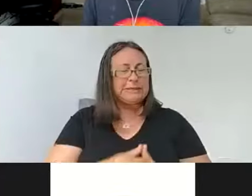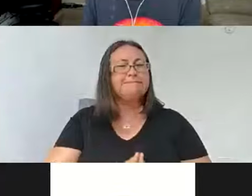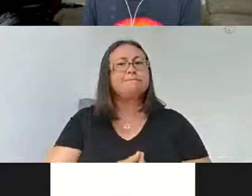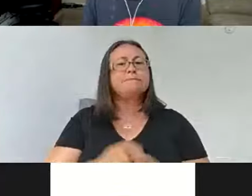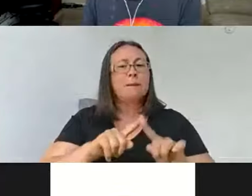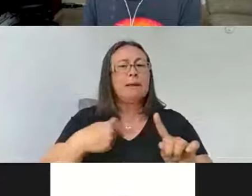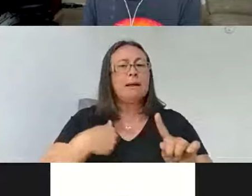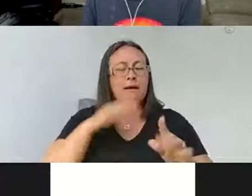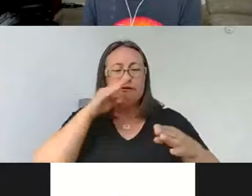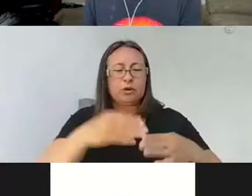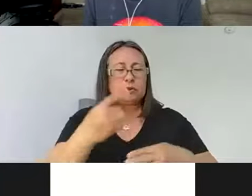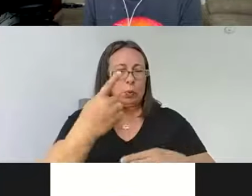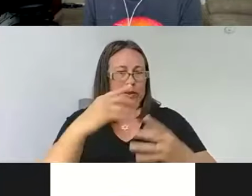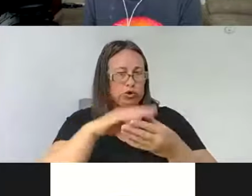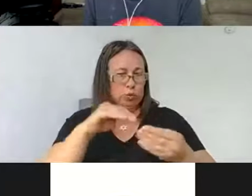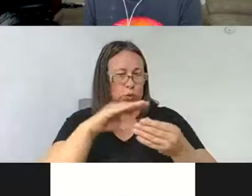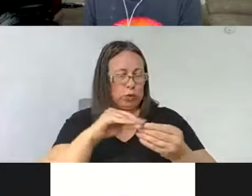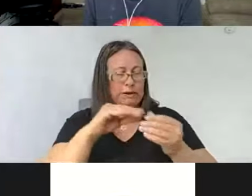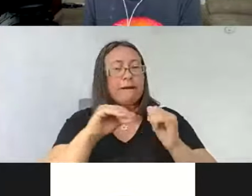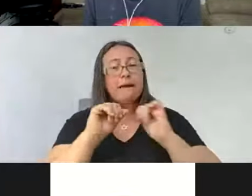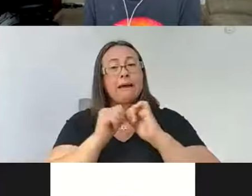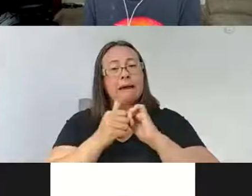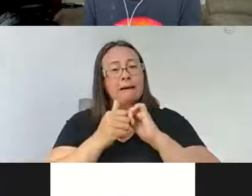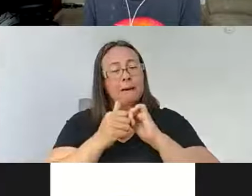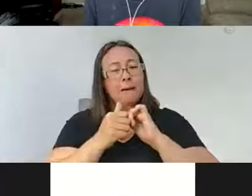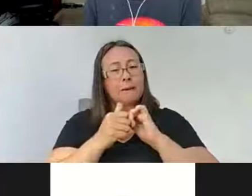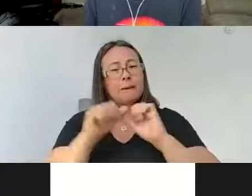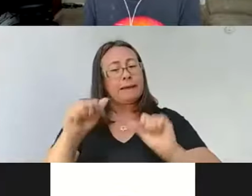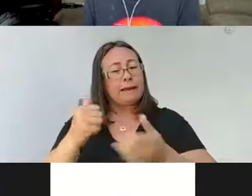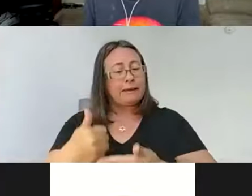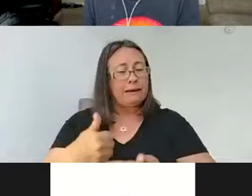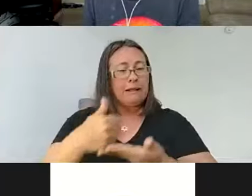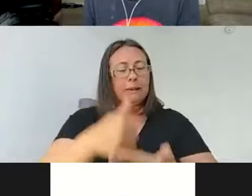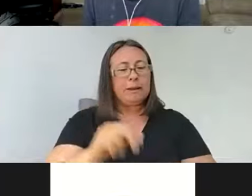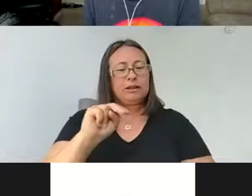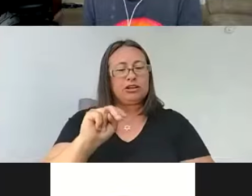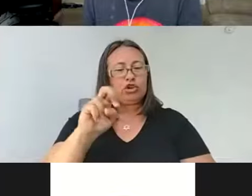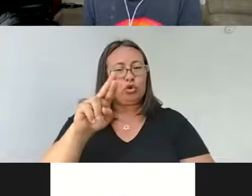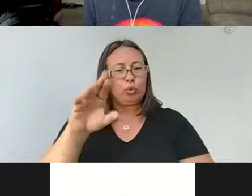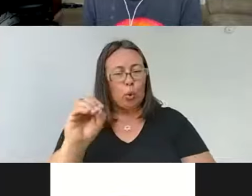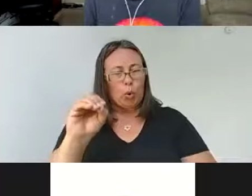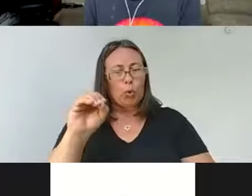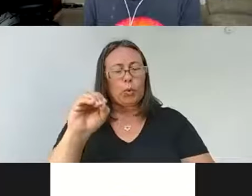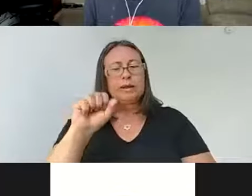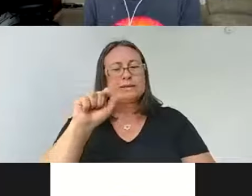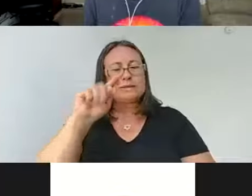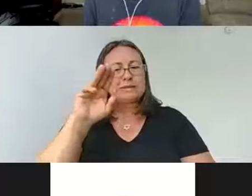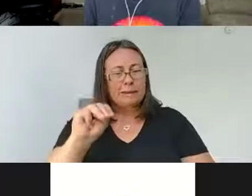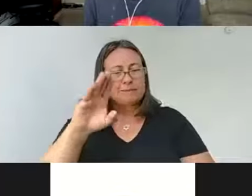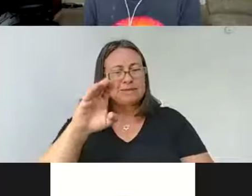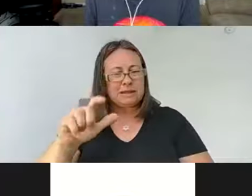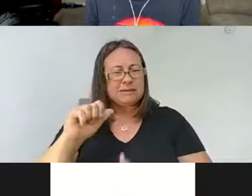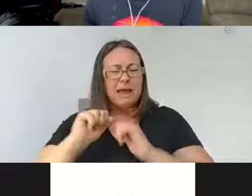one story today on how we can, how neural stem cells know what kind of cells to make in the developing